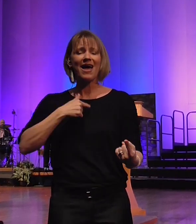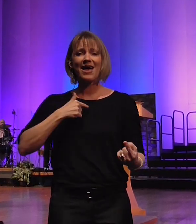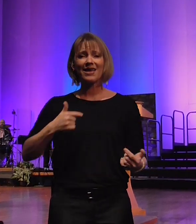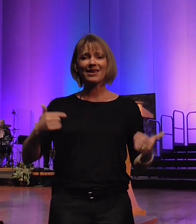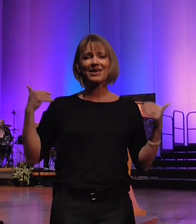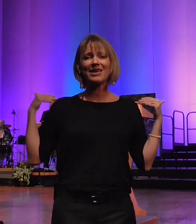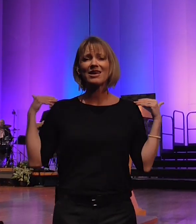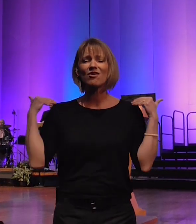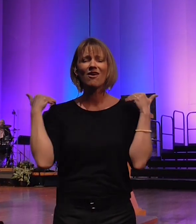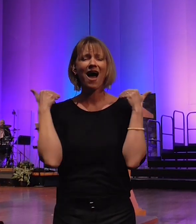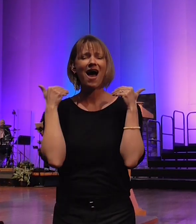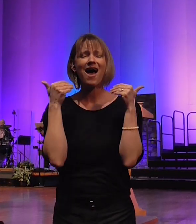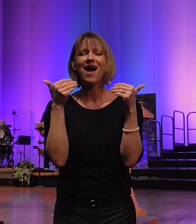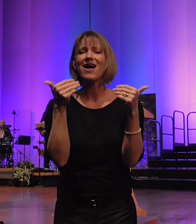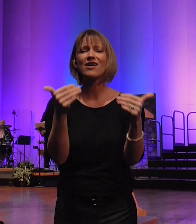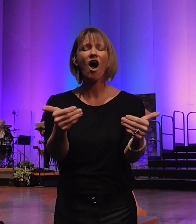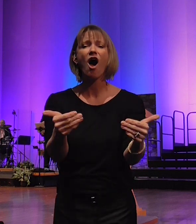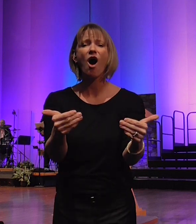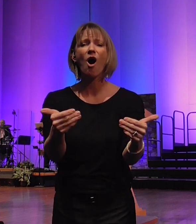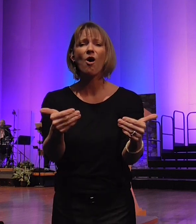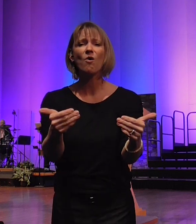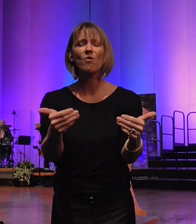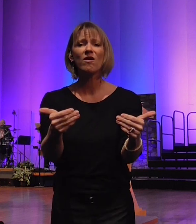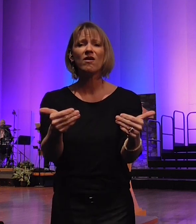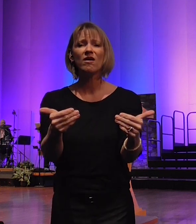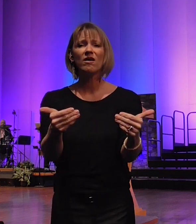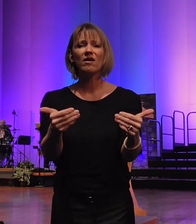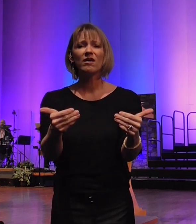before. Yes, here I